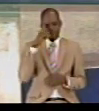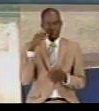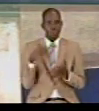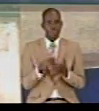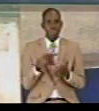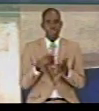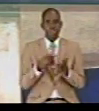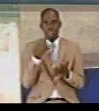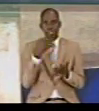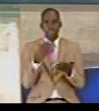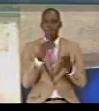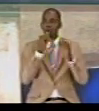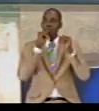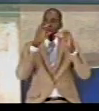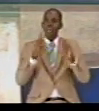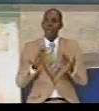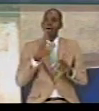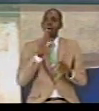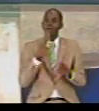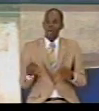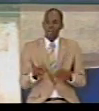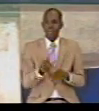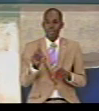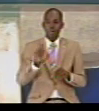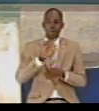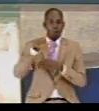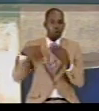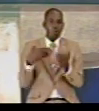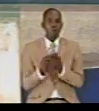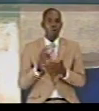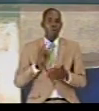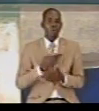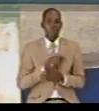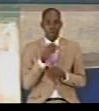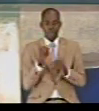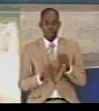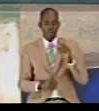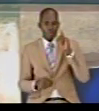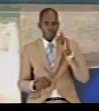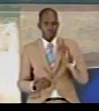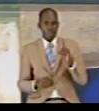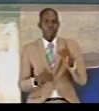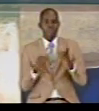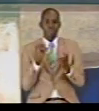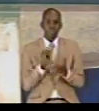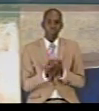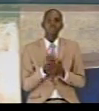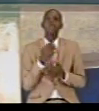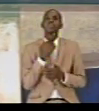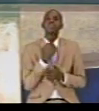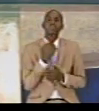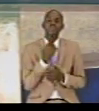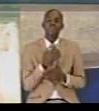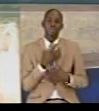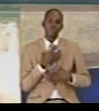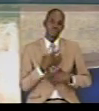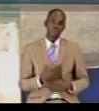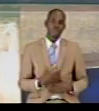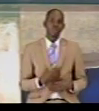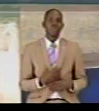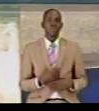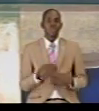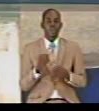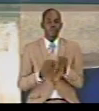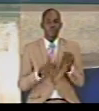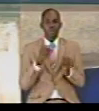they, all of us. Everyone that hungers and thirsts. Everyone that